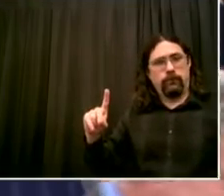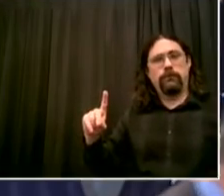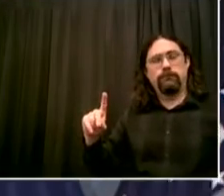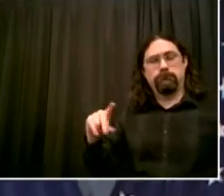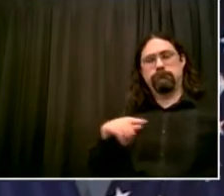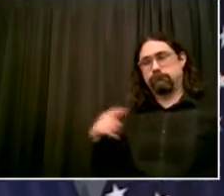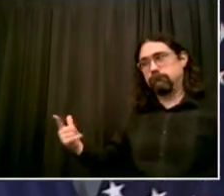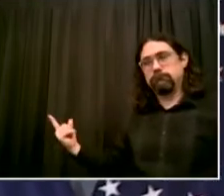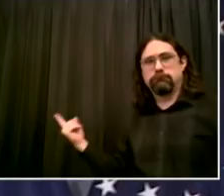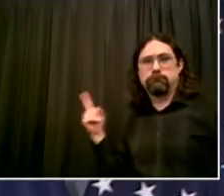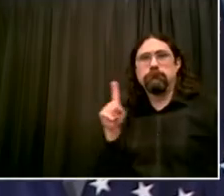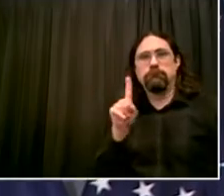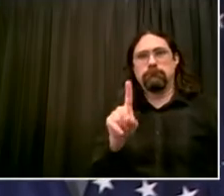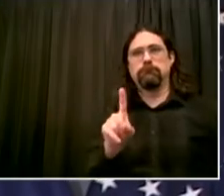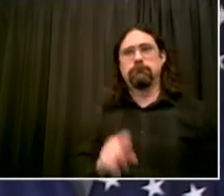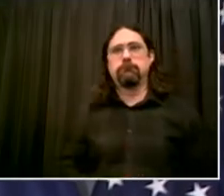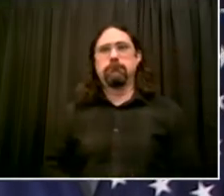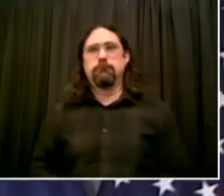height.